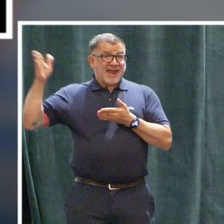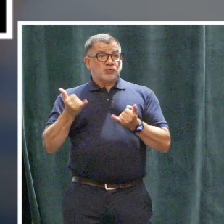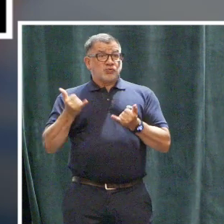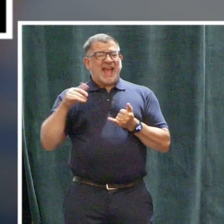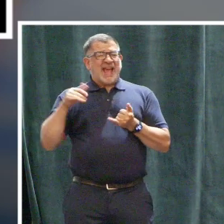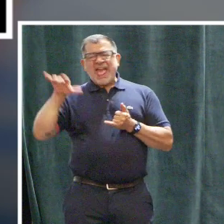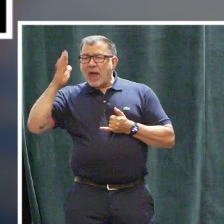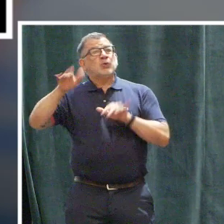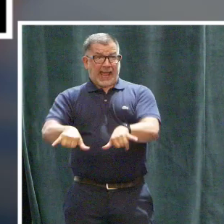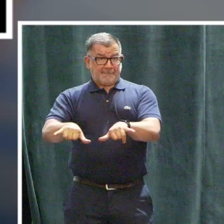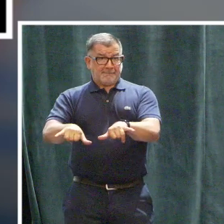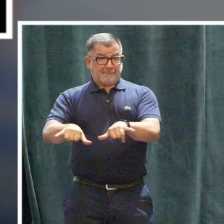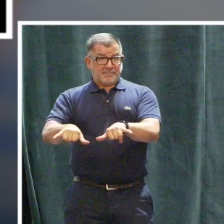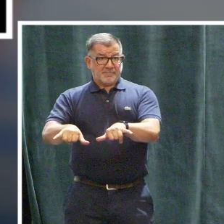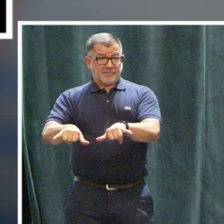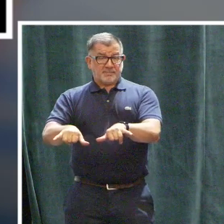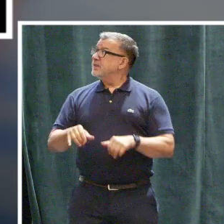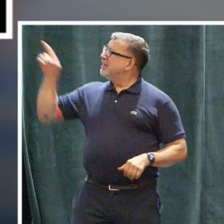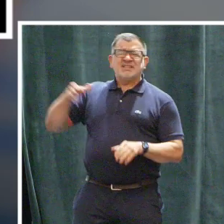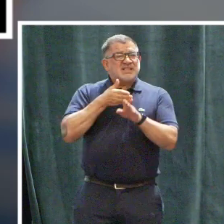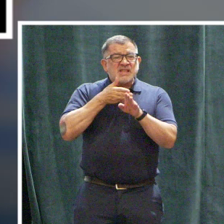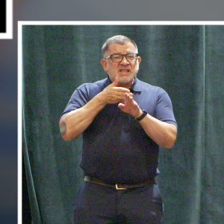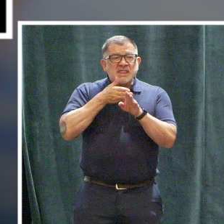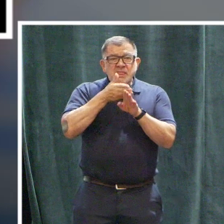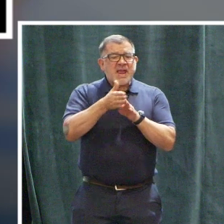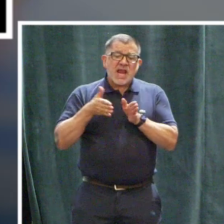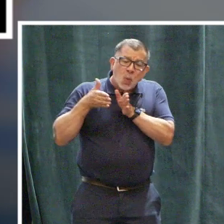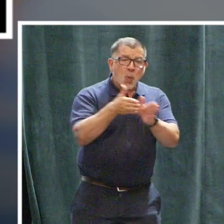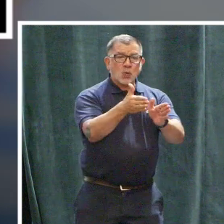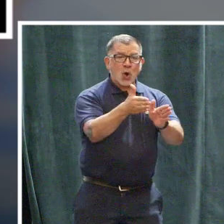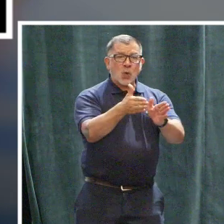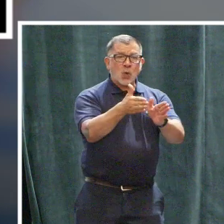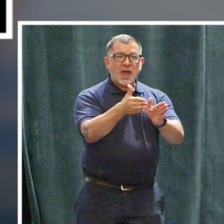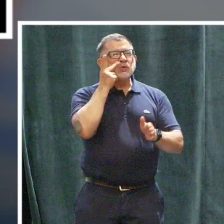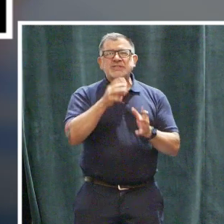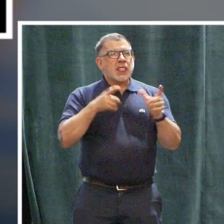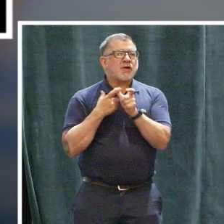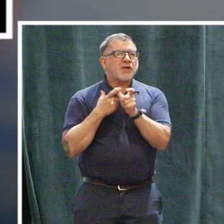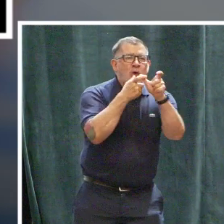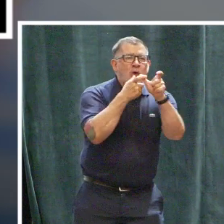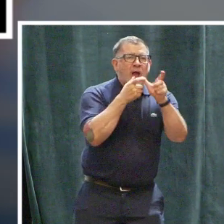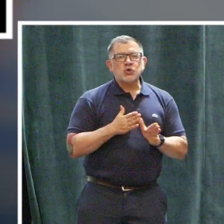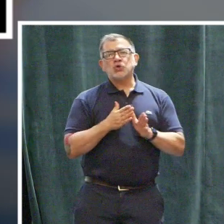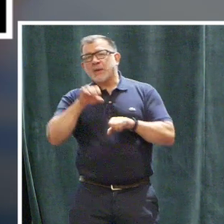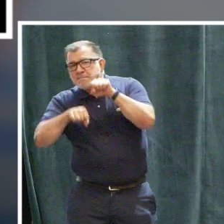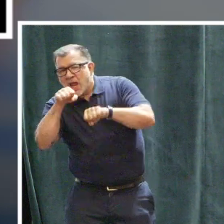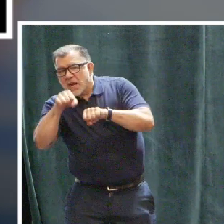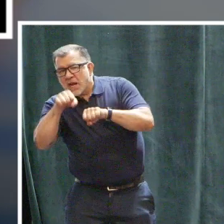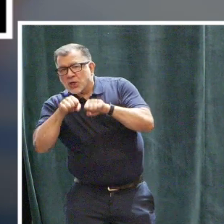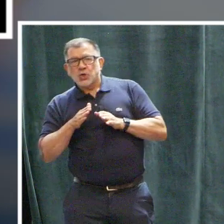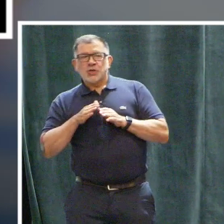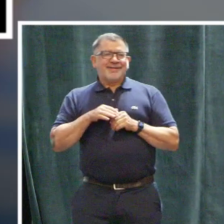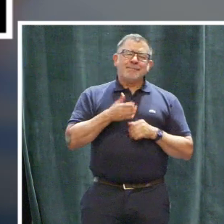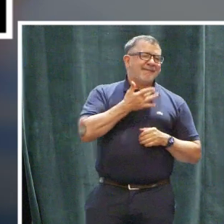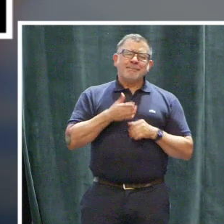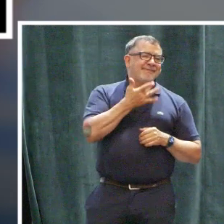going to stay. This is really a main thoroughfare. You see a lot of bikers, you see a lot of joggers. My favorite are the little kids at the